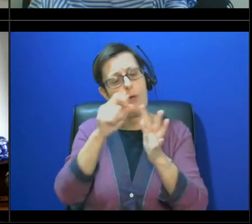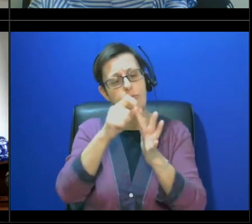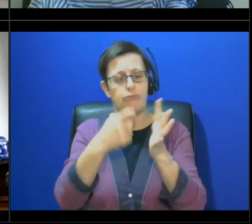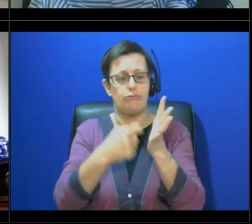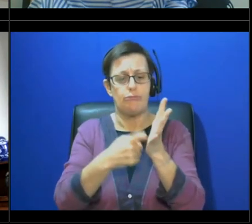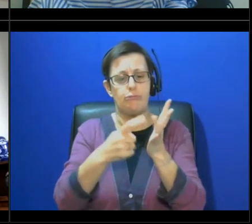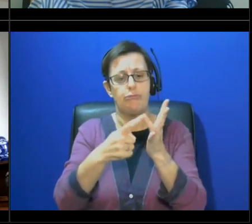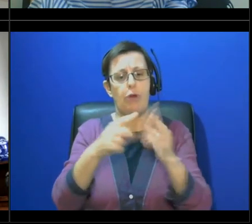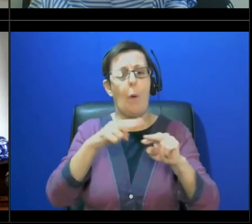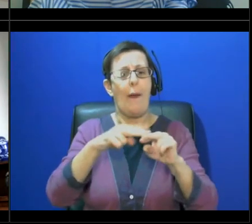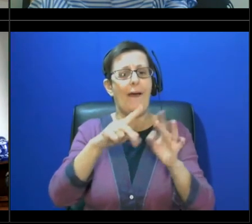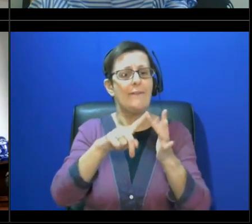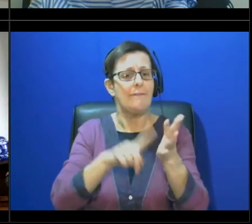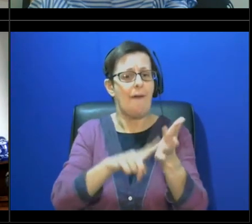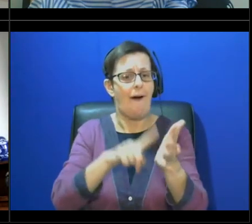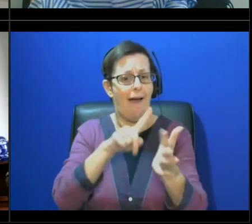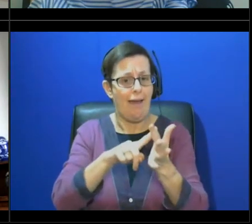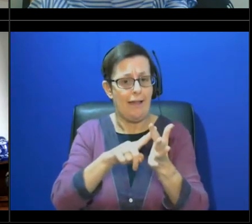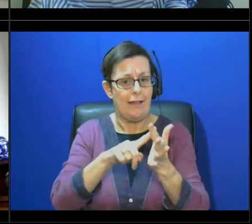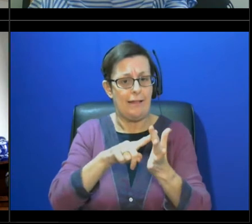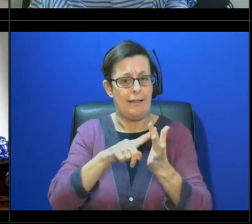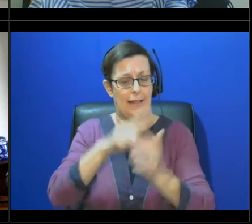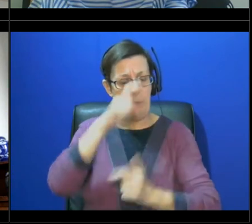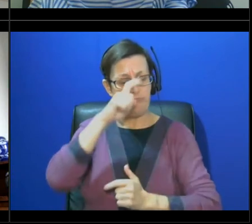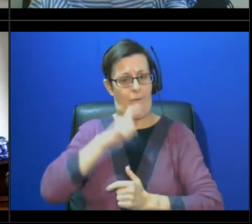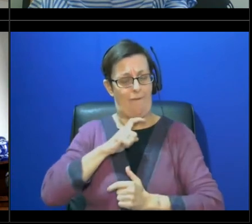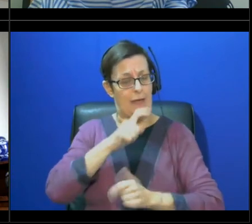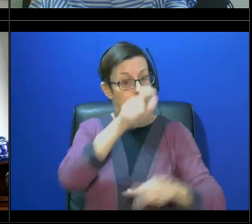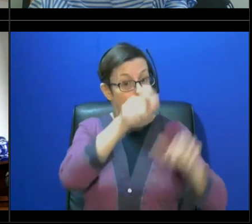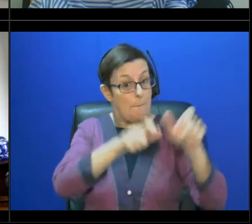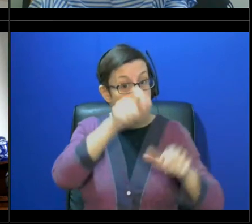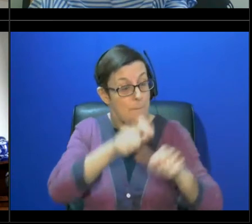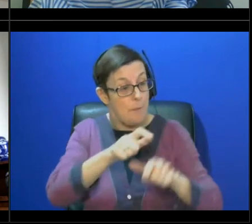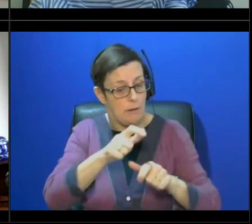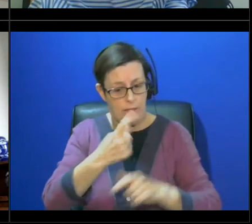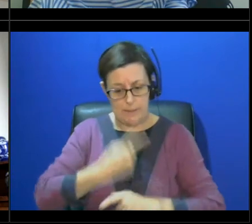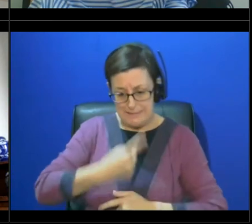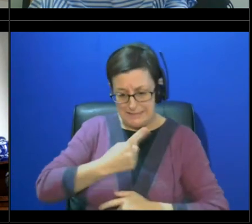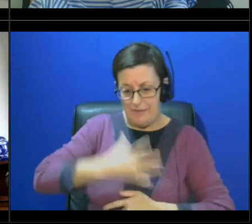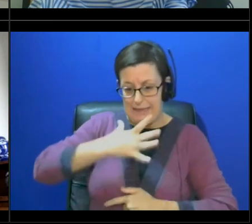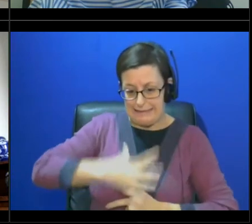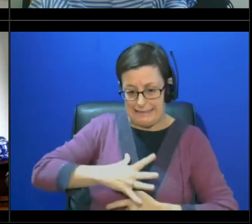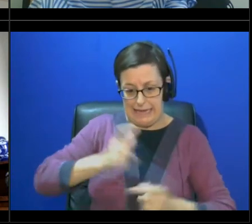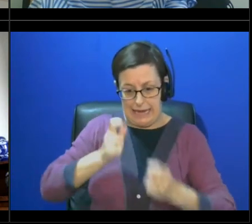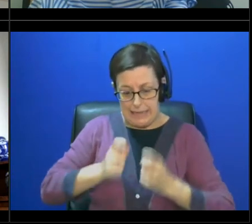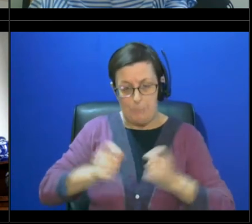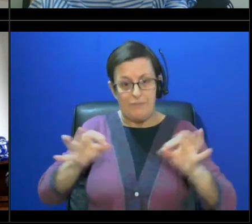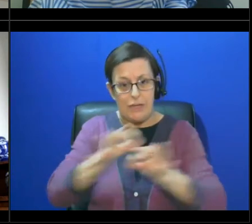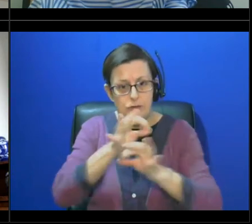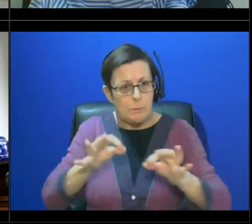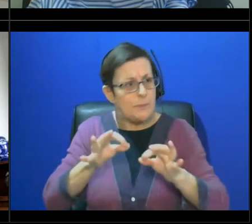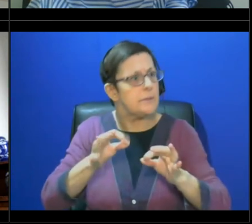who actually need an adaptive instrument, how do they know where to go? But firstly, I'd like to go to